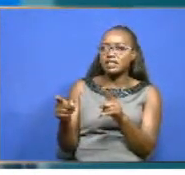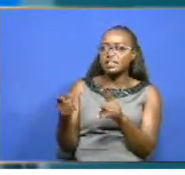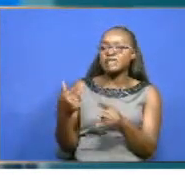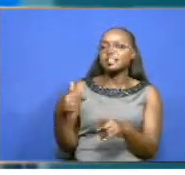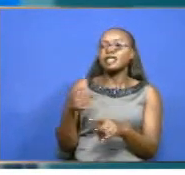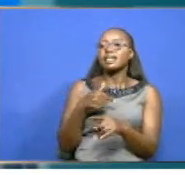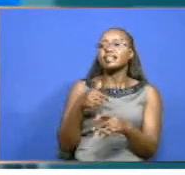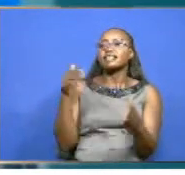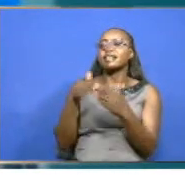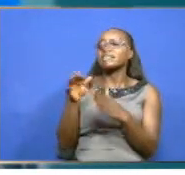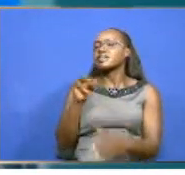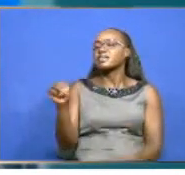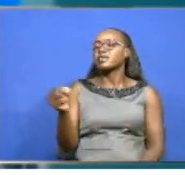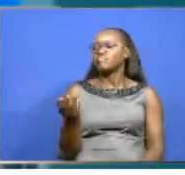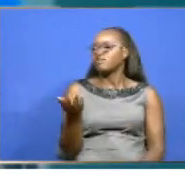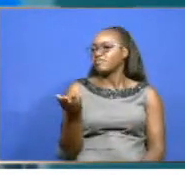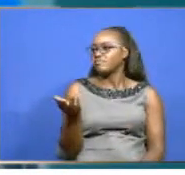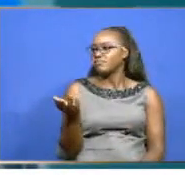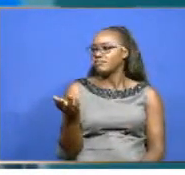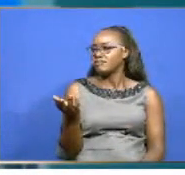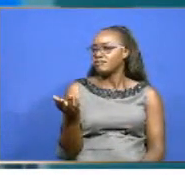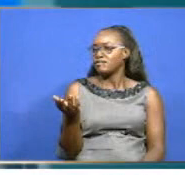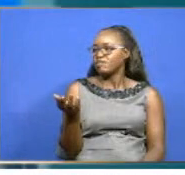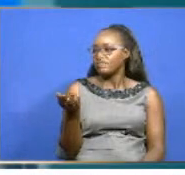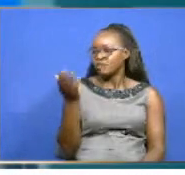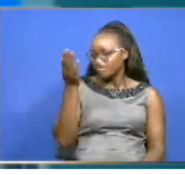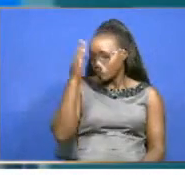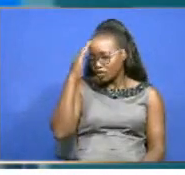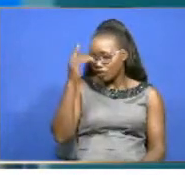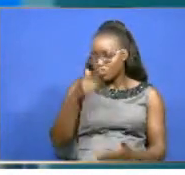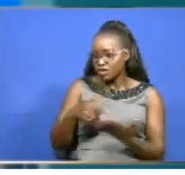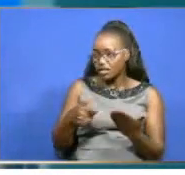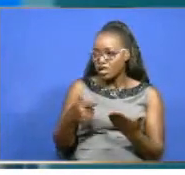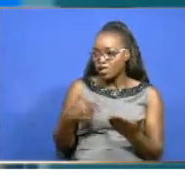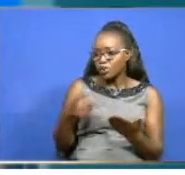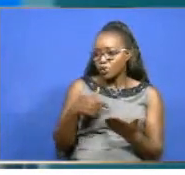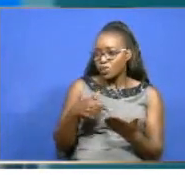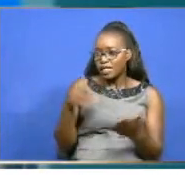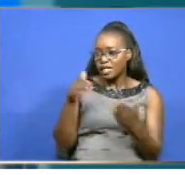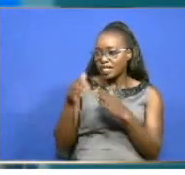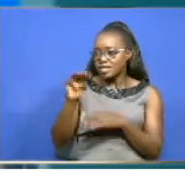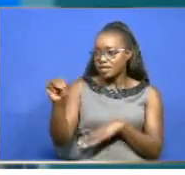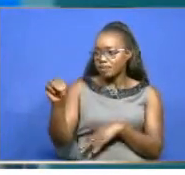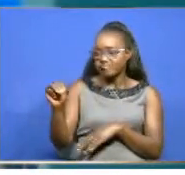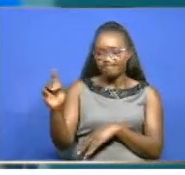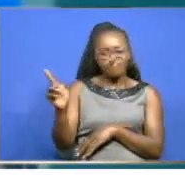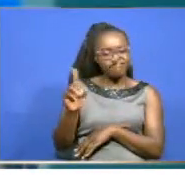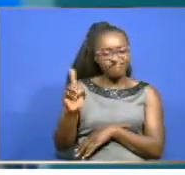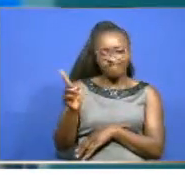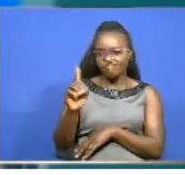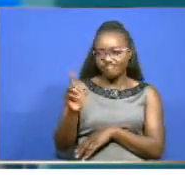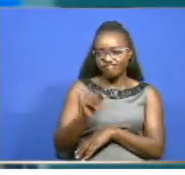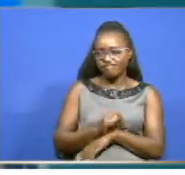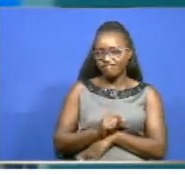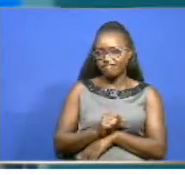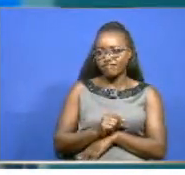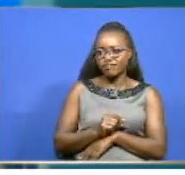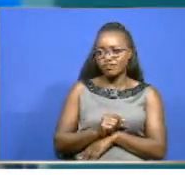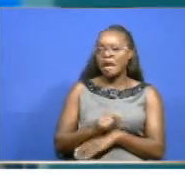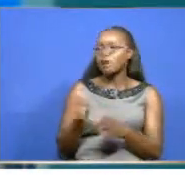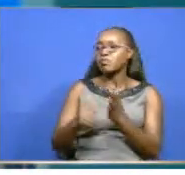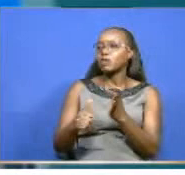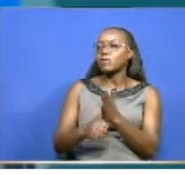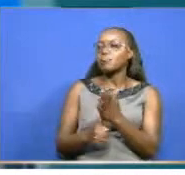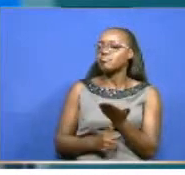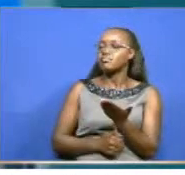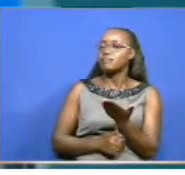them, you know what I mean by us versus them, mm-hmm. we versus them, it becomes an issue.